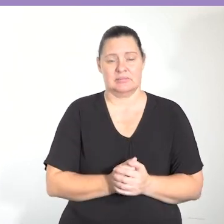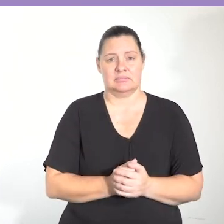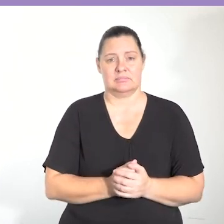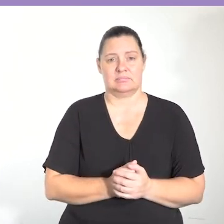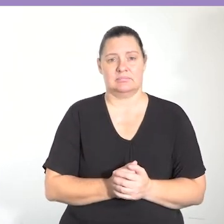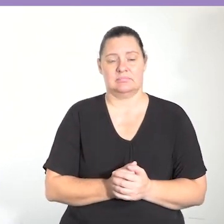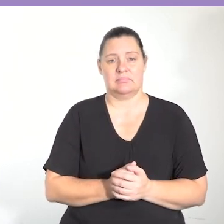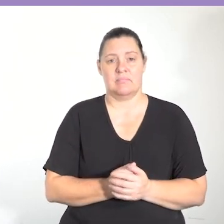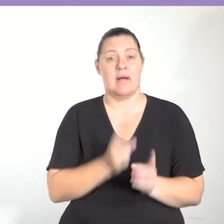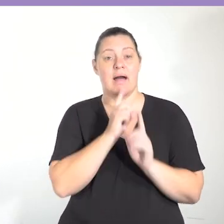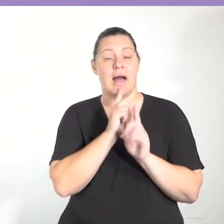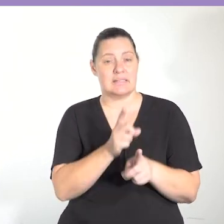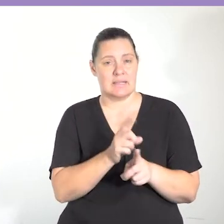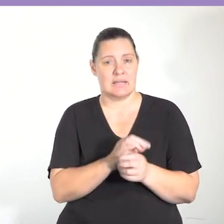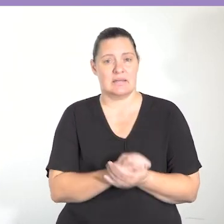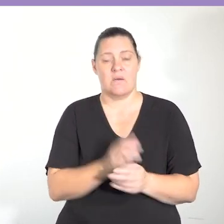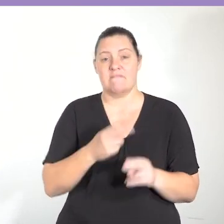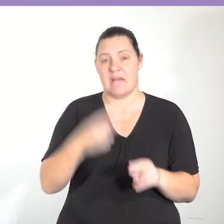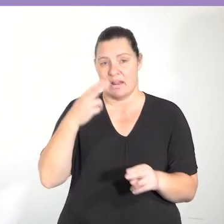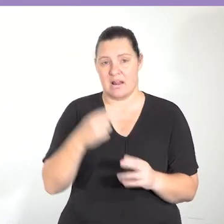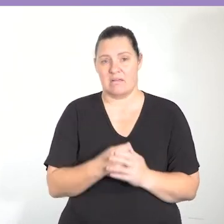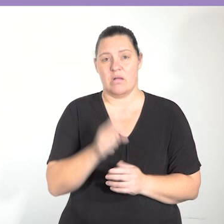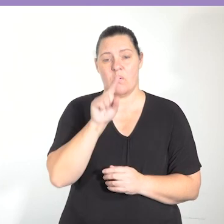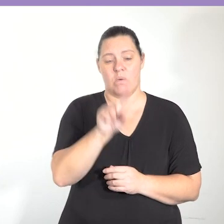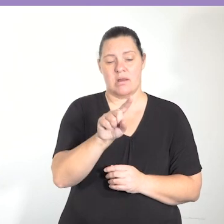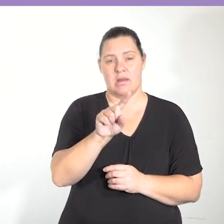That gives us an answer, or a final answer, of